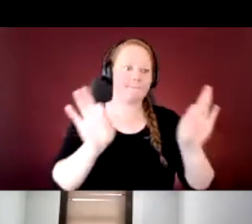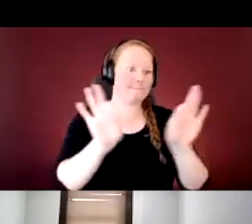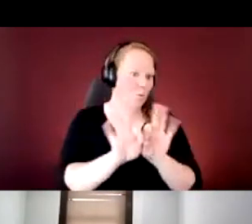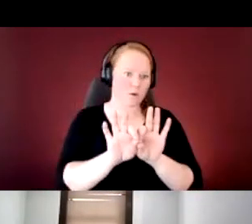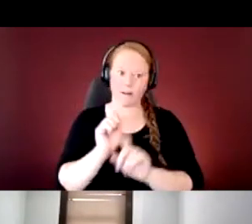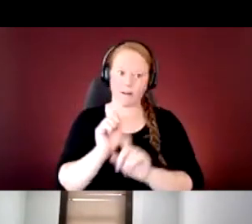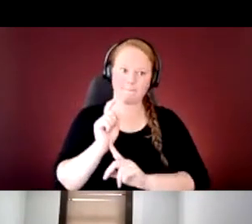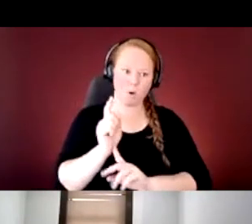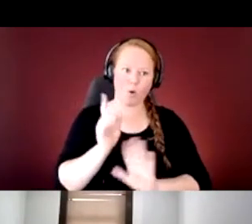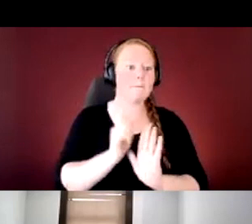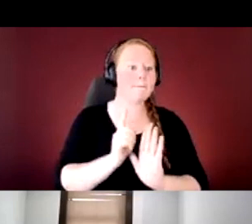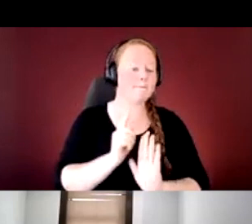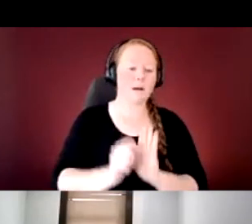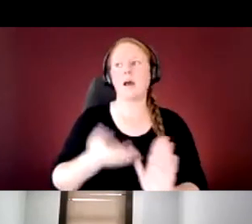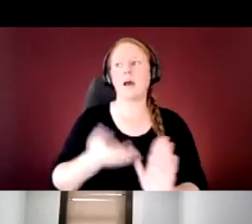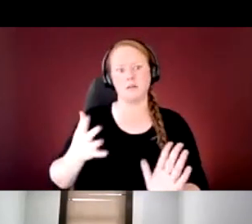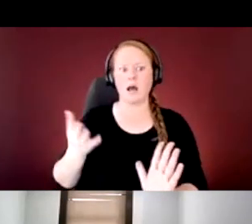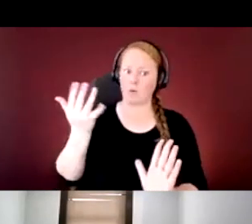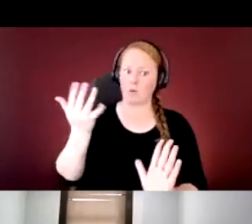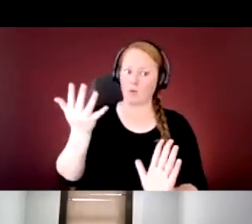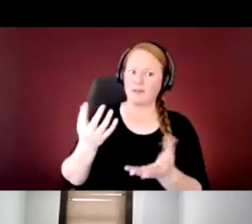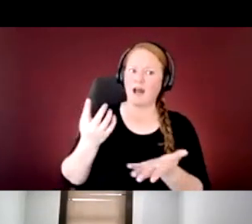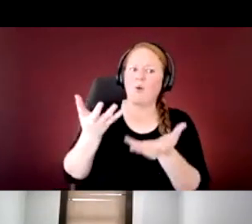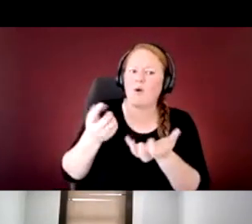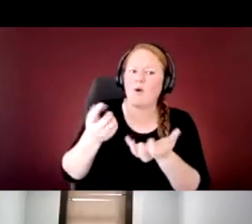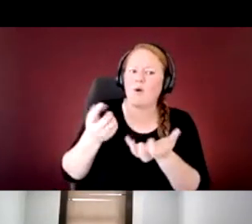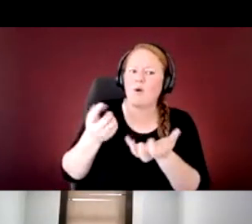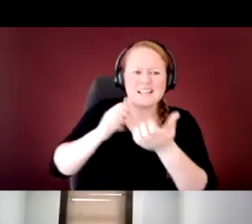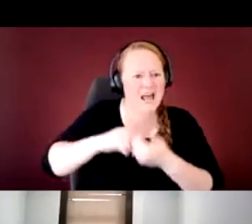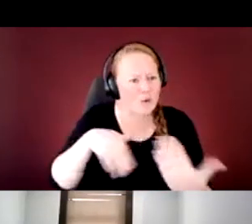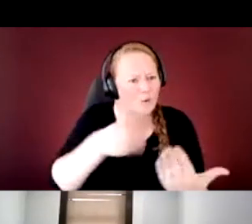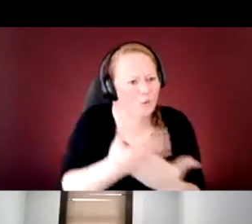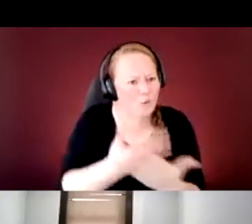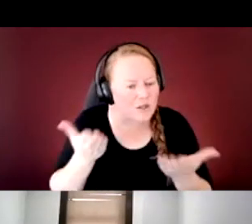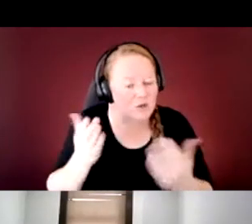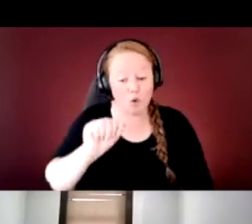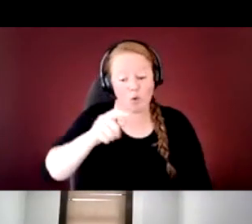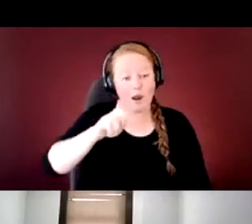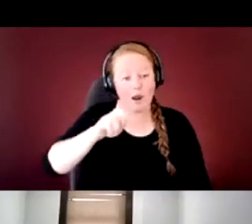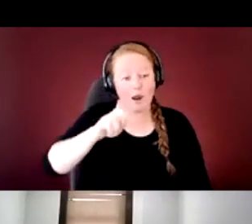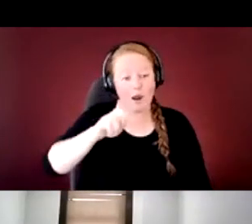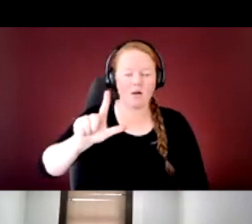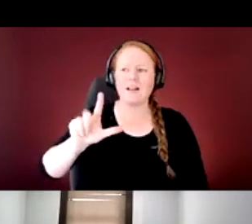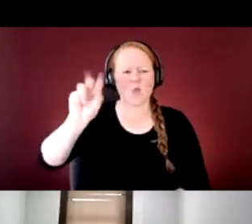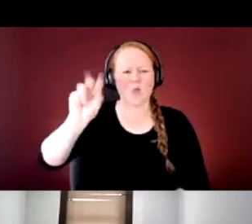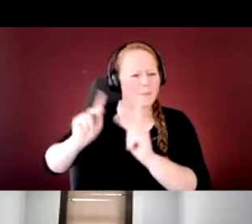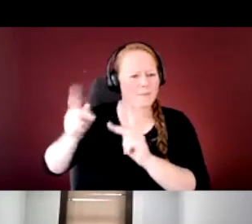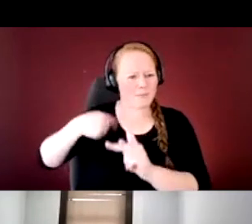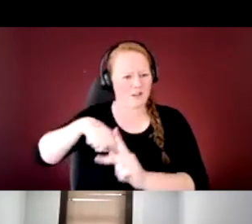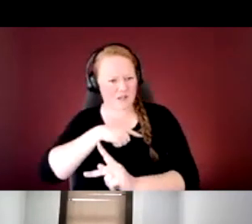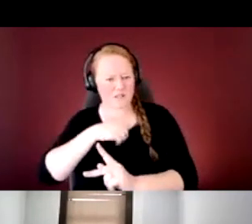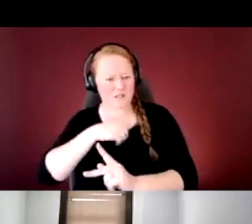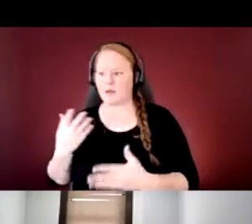this opportunity to address how we got here. In April, almost 30 of us received the invitation to join this advisory board. We